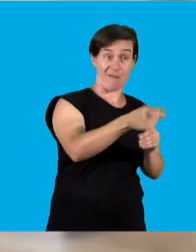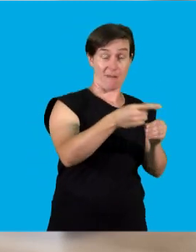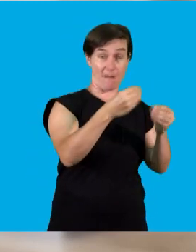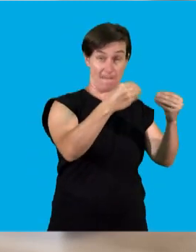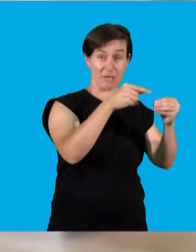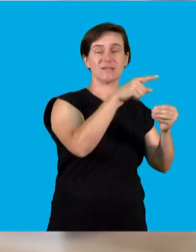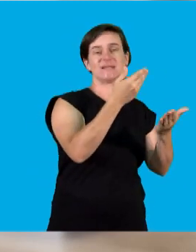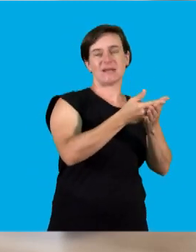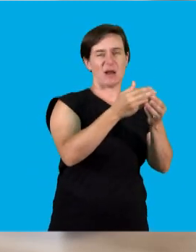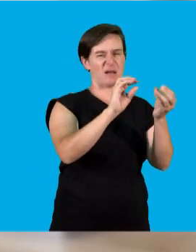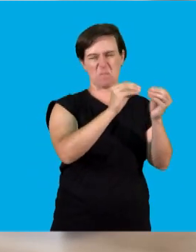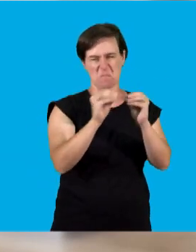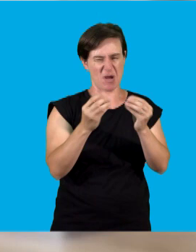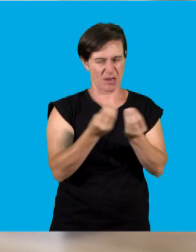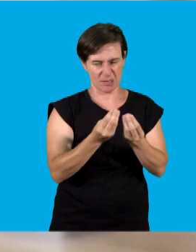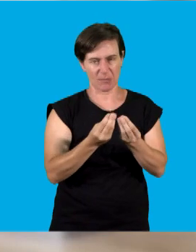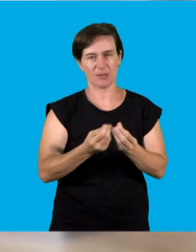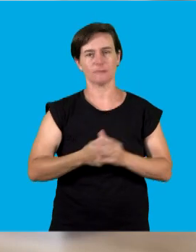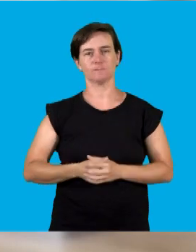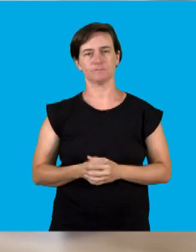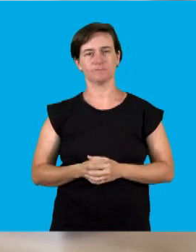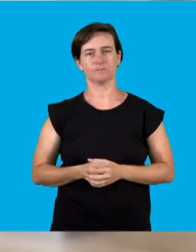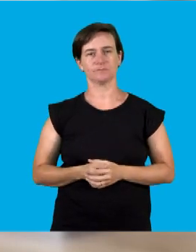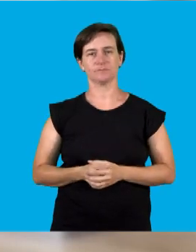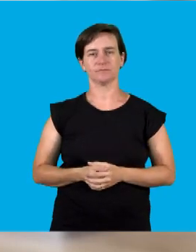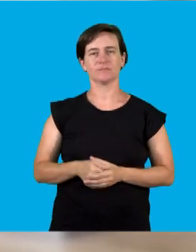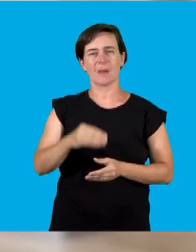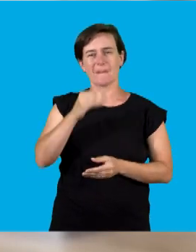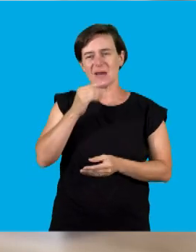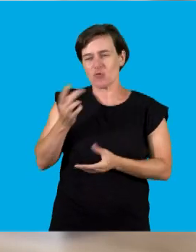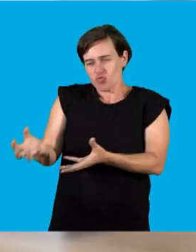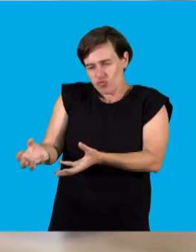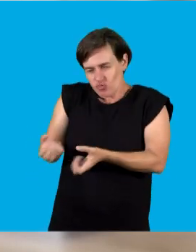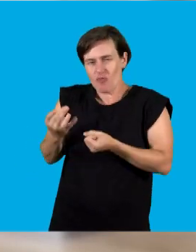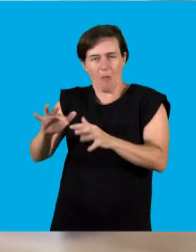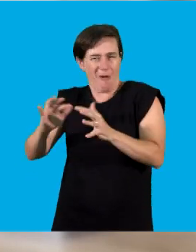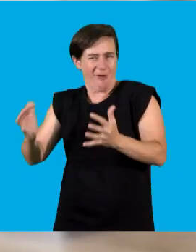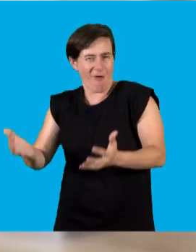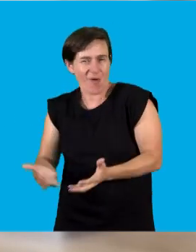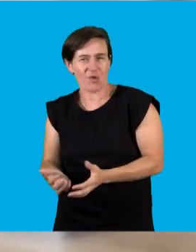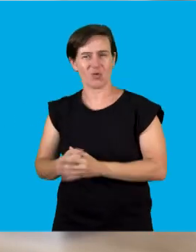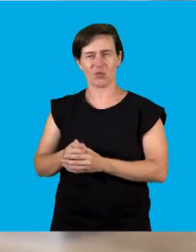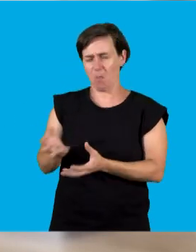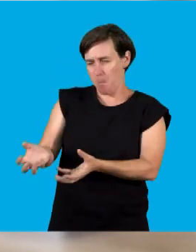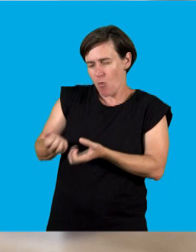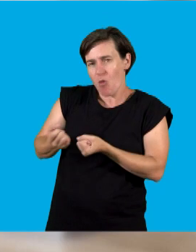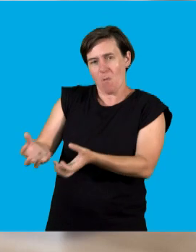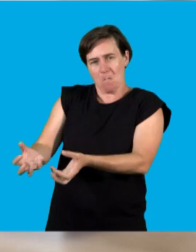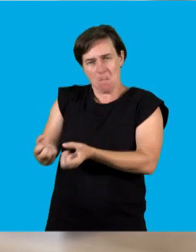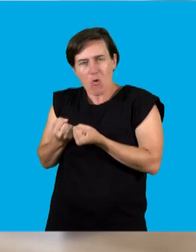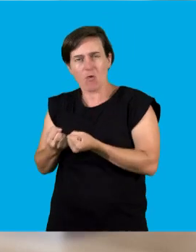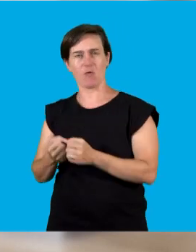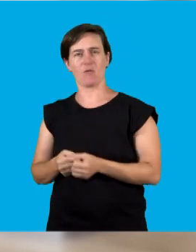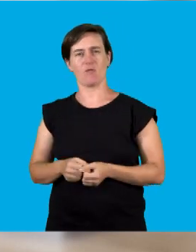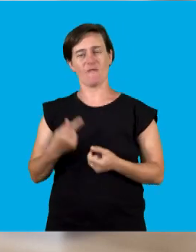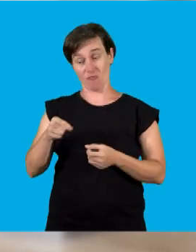to deal with those natural resources. So it has to do with cultivating, it has to do with extraction, pulling